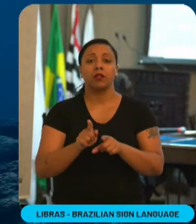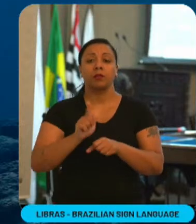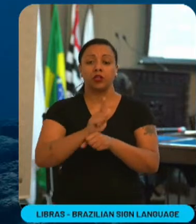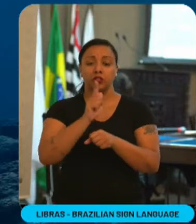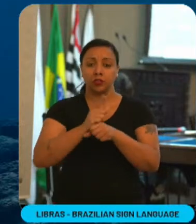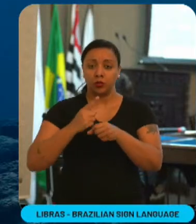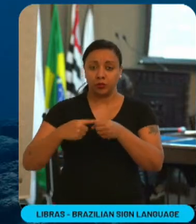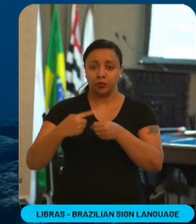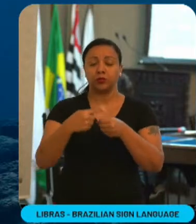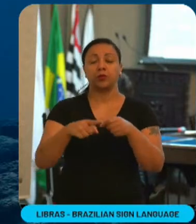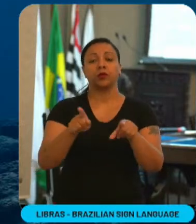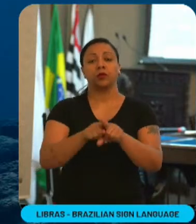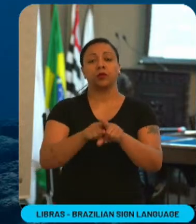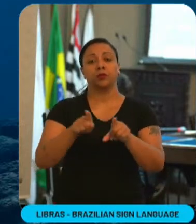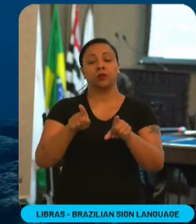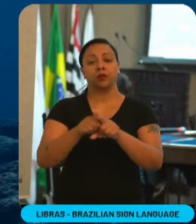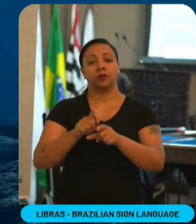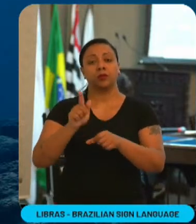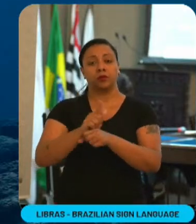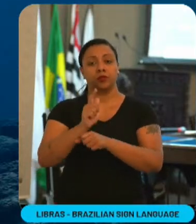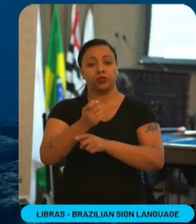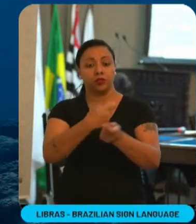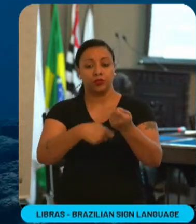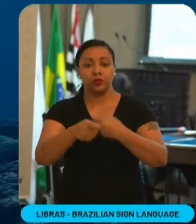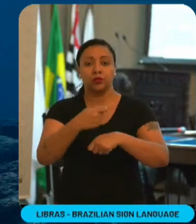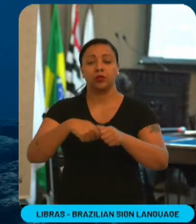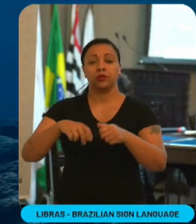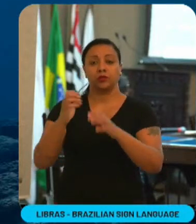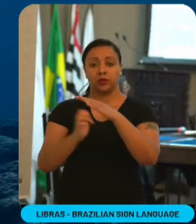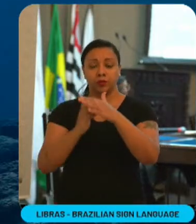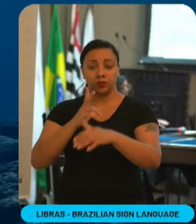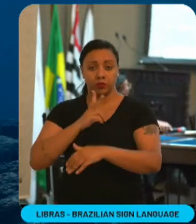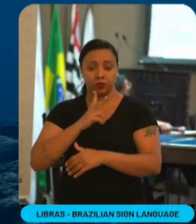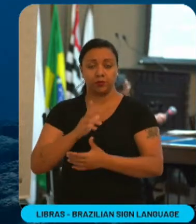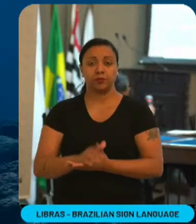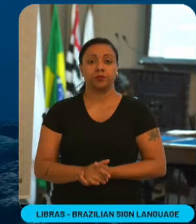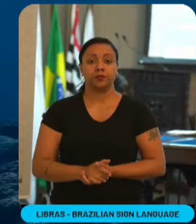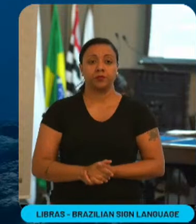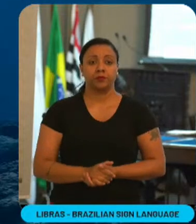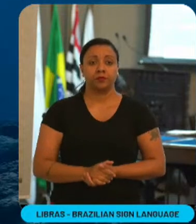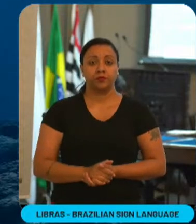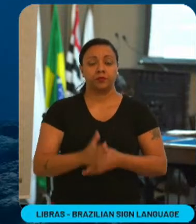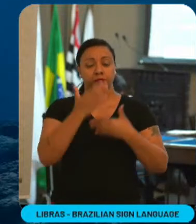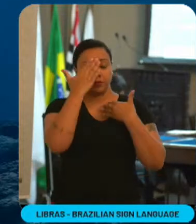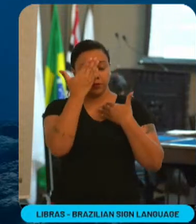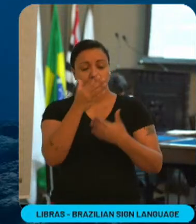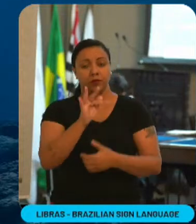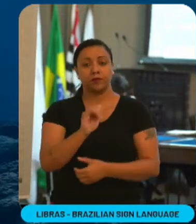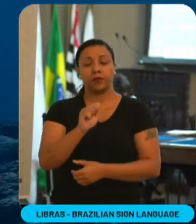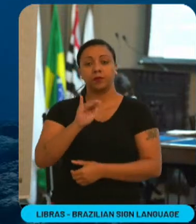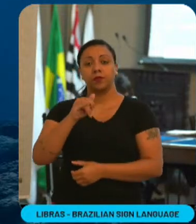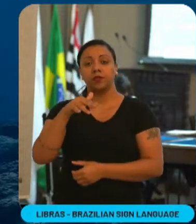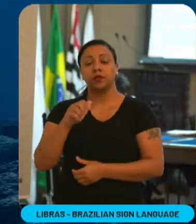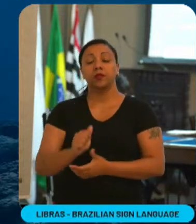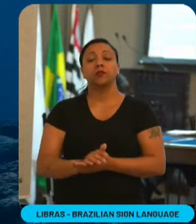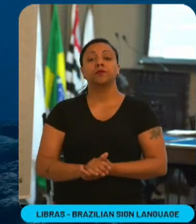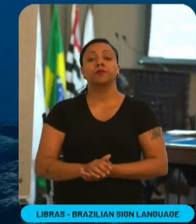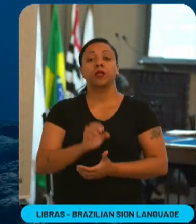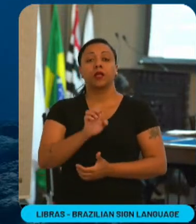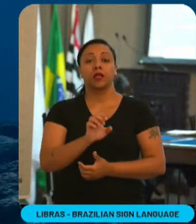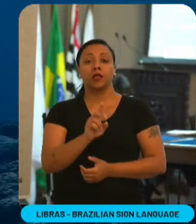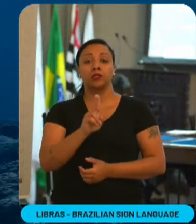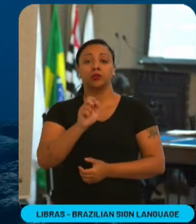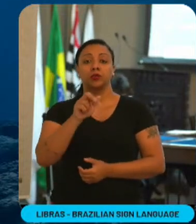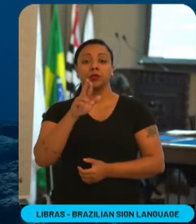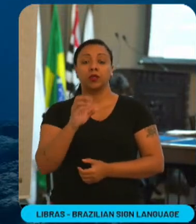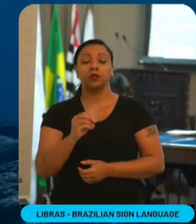This is true for municipal management, and this is true for private sector. Thank you, Fabiana. Eduardo,